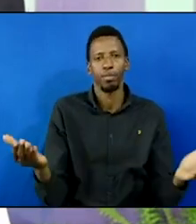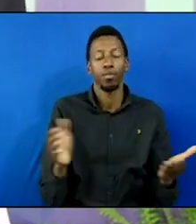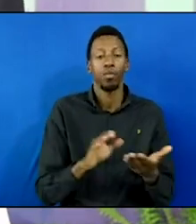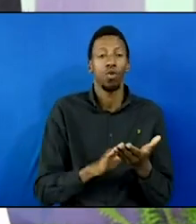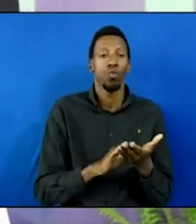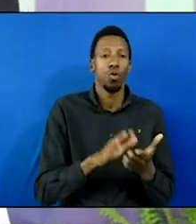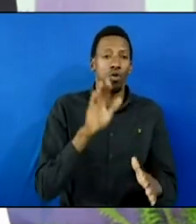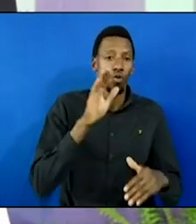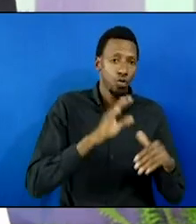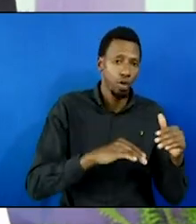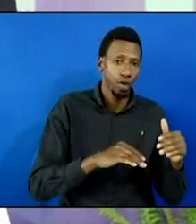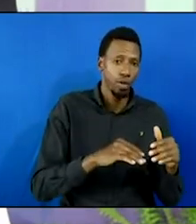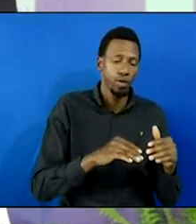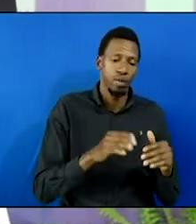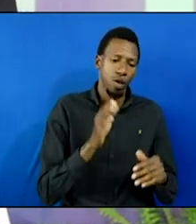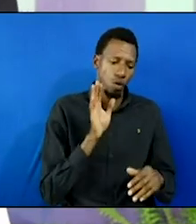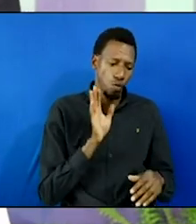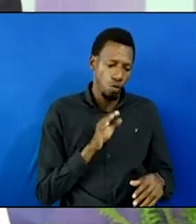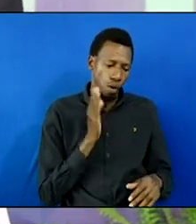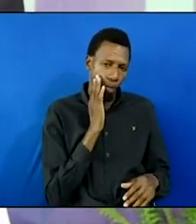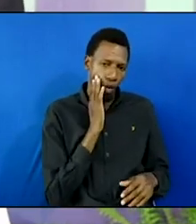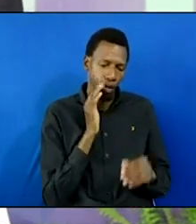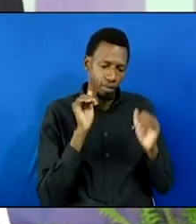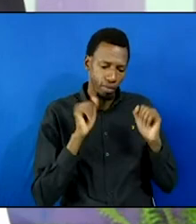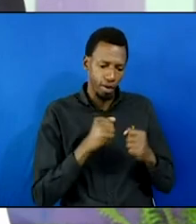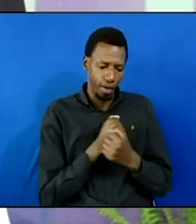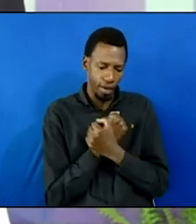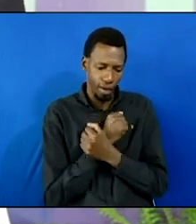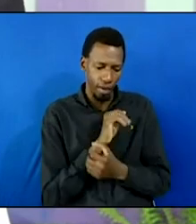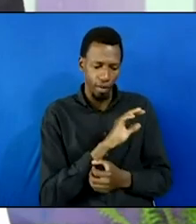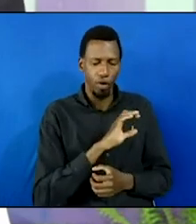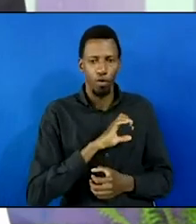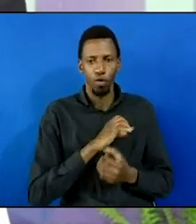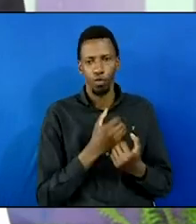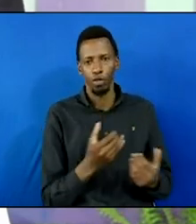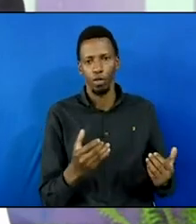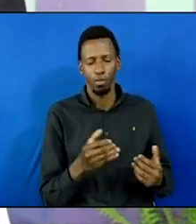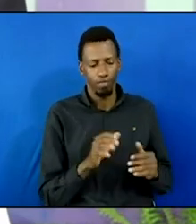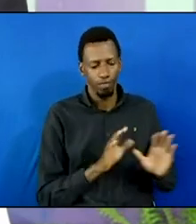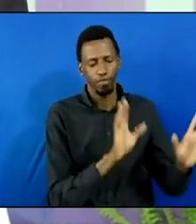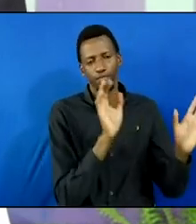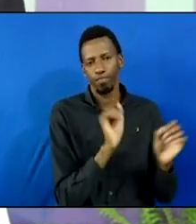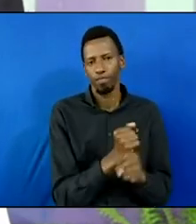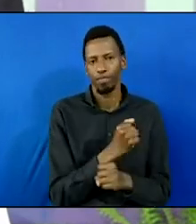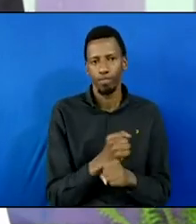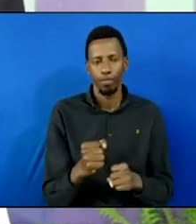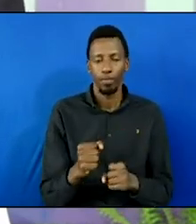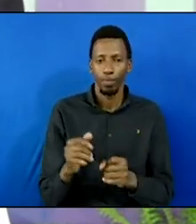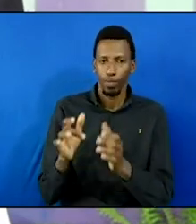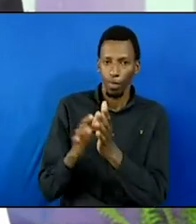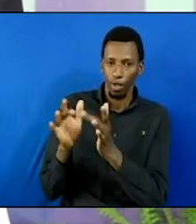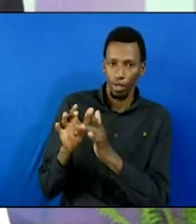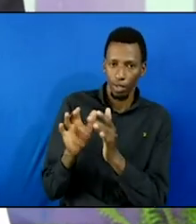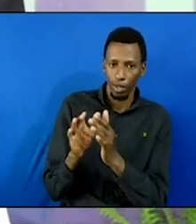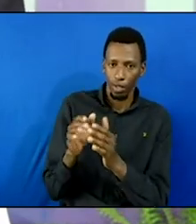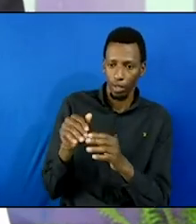than a mother will love her own child. He cannot forsake them. And Jesus, in the book of John chapter